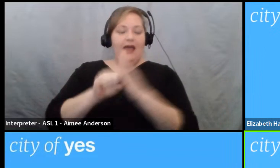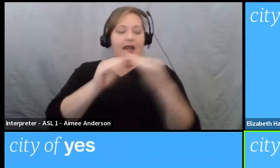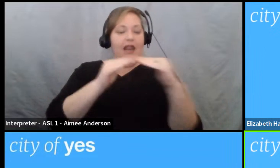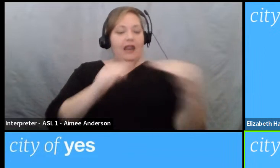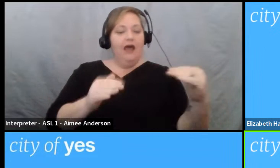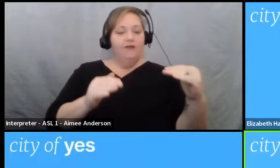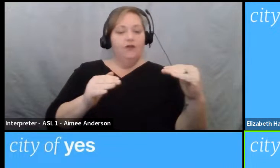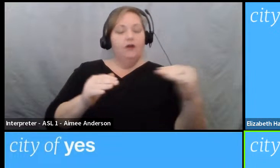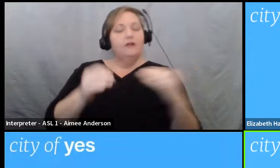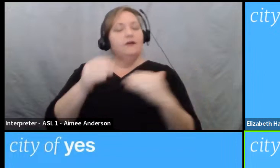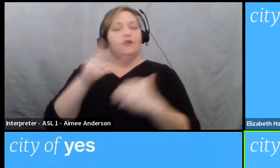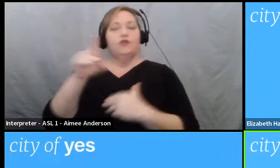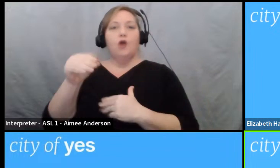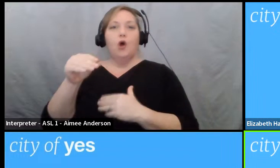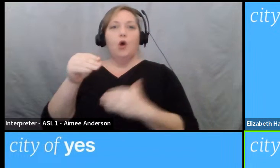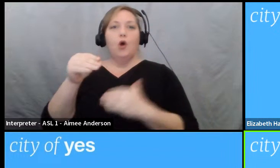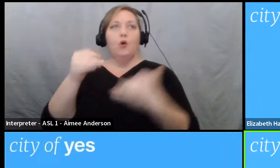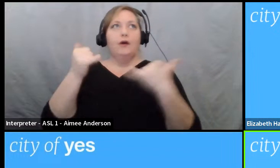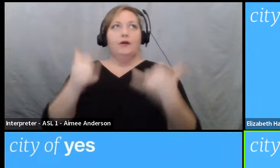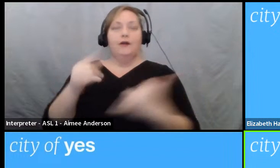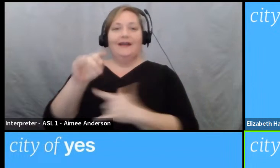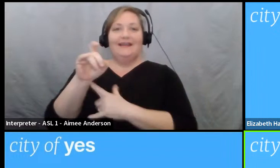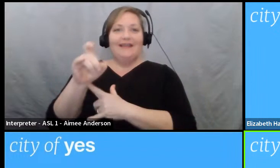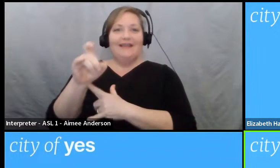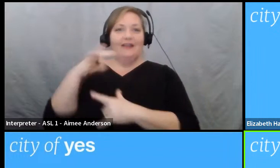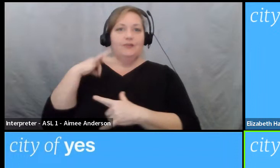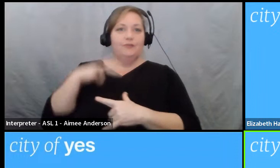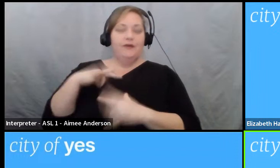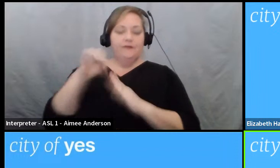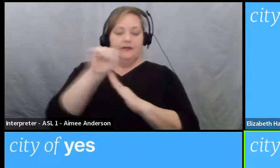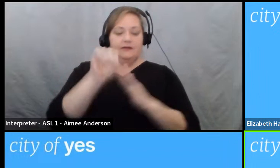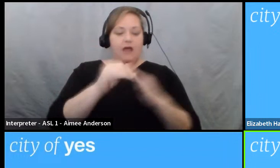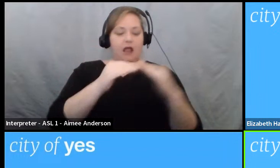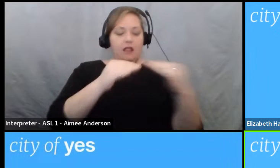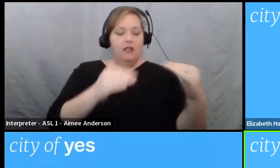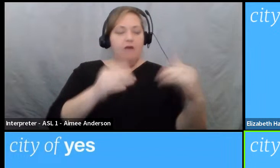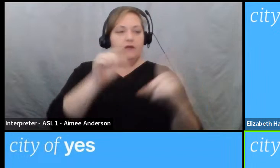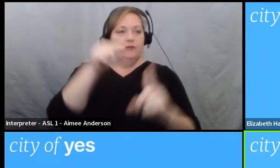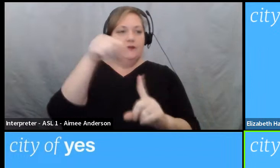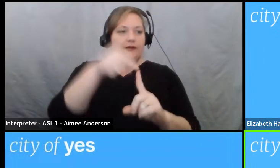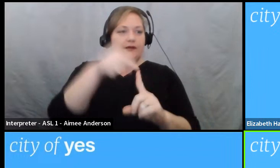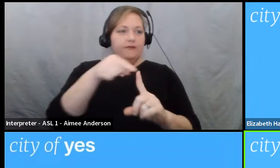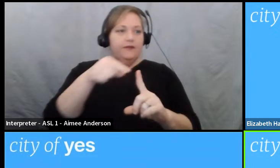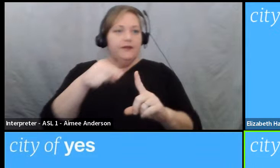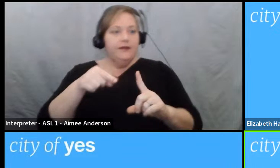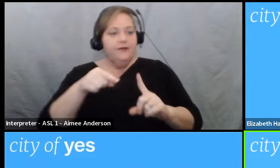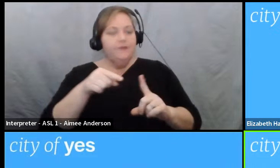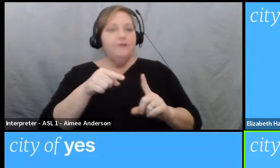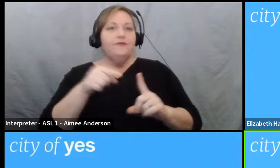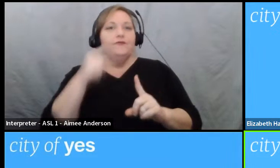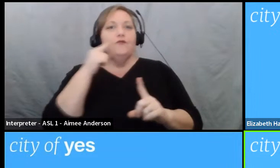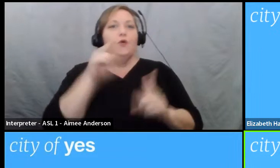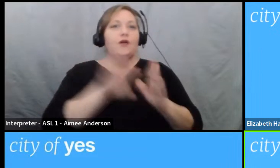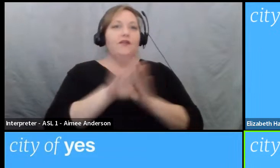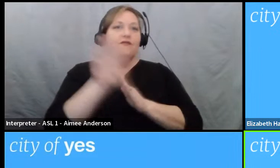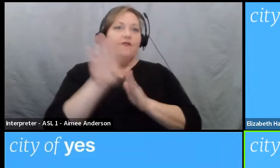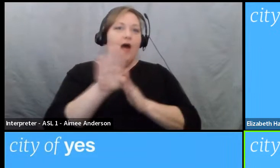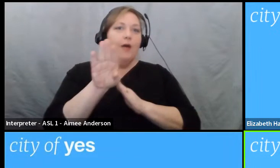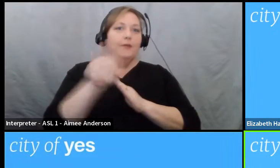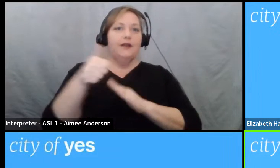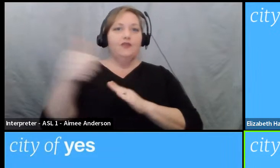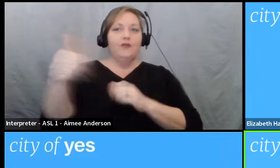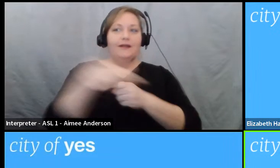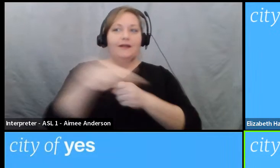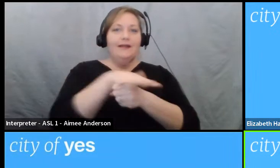current tax benefits that I'm aware of at the state level specifically for developments within the transit-oriented